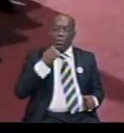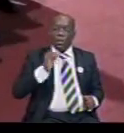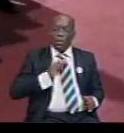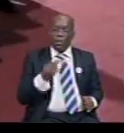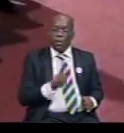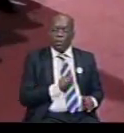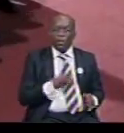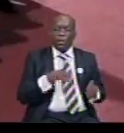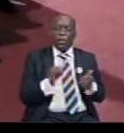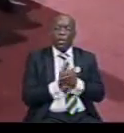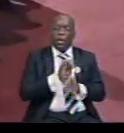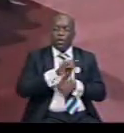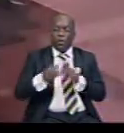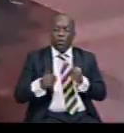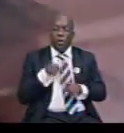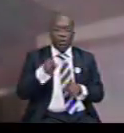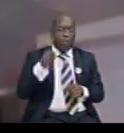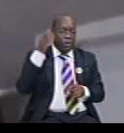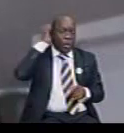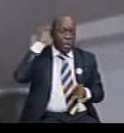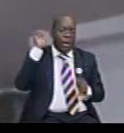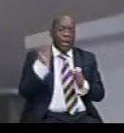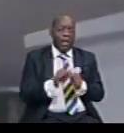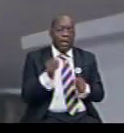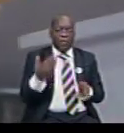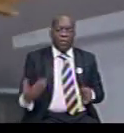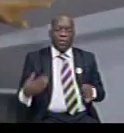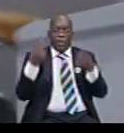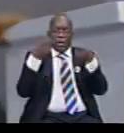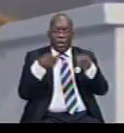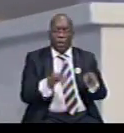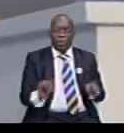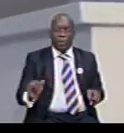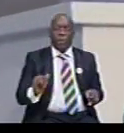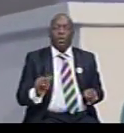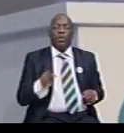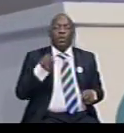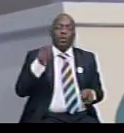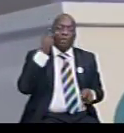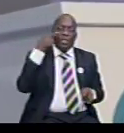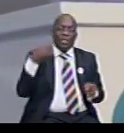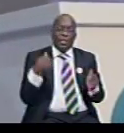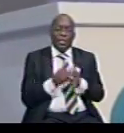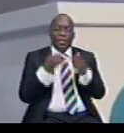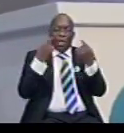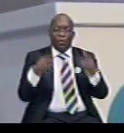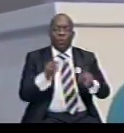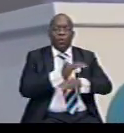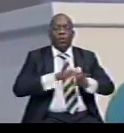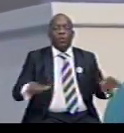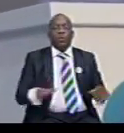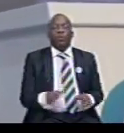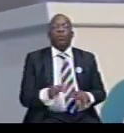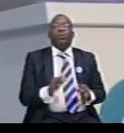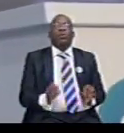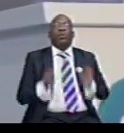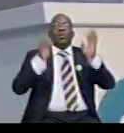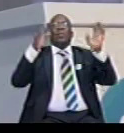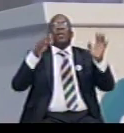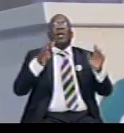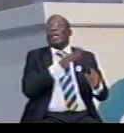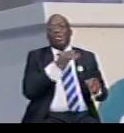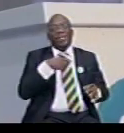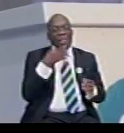hear everything happening and you see everything happening, don't drop your head and say, I am finished.